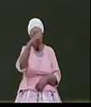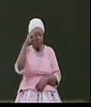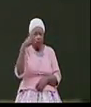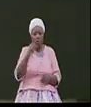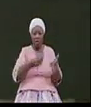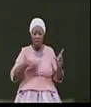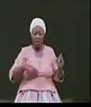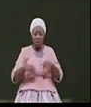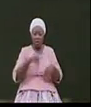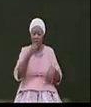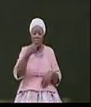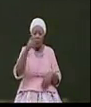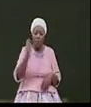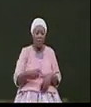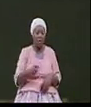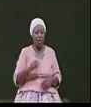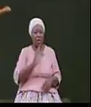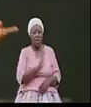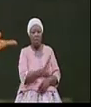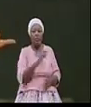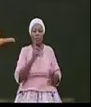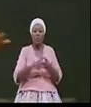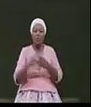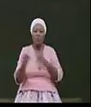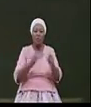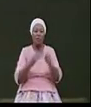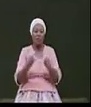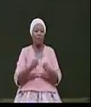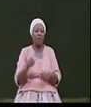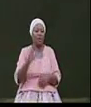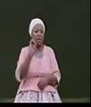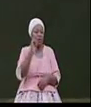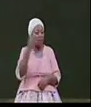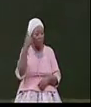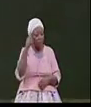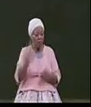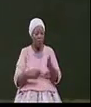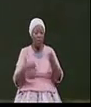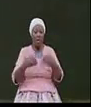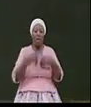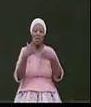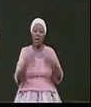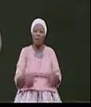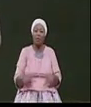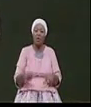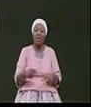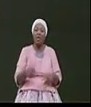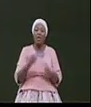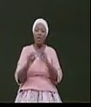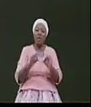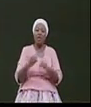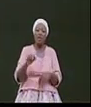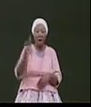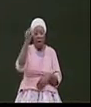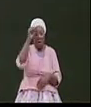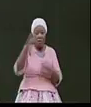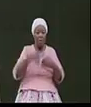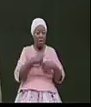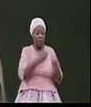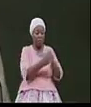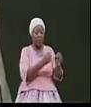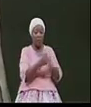did not command him to fight Eve for what had happened. If Adam had fought